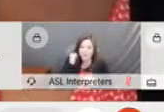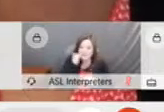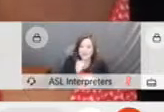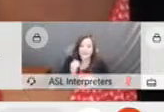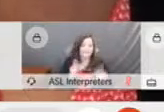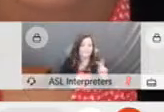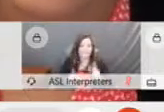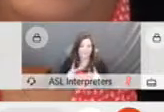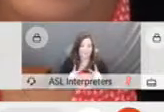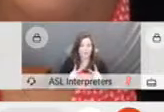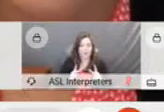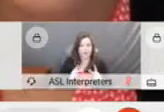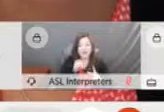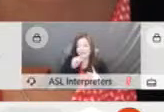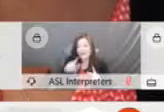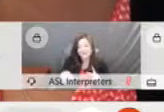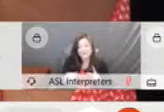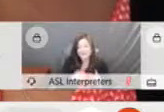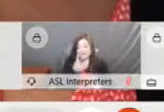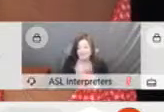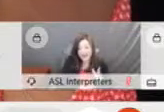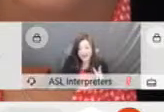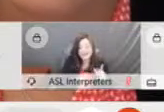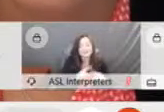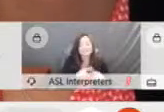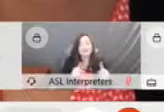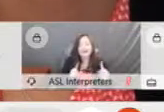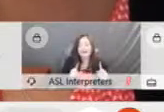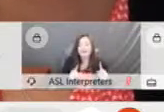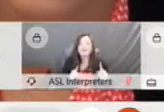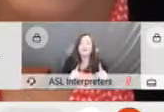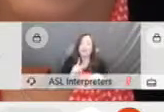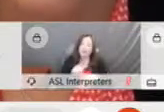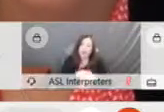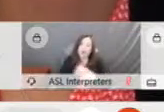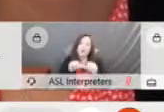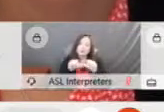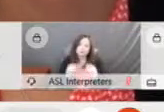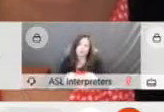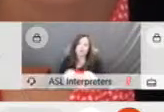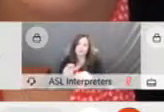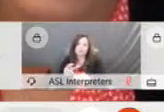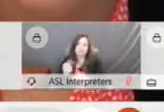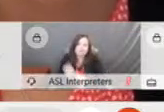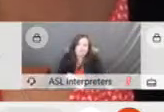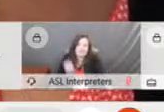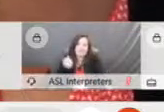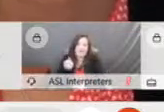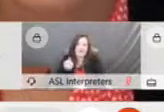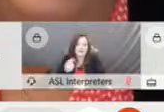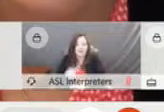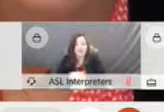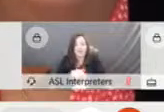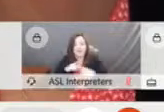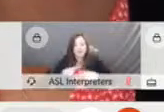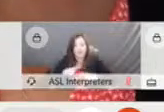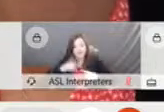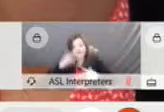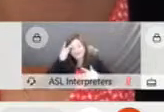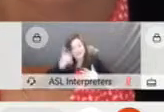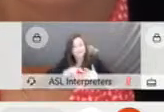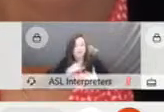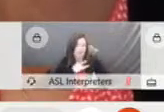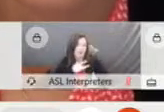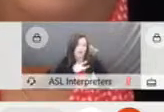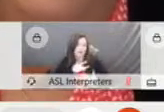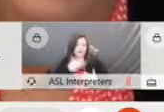people aren't just dying, but you have long-term consequences from the infection, long-term lung disease, long-term heart disease. They have